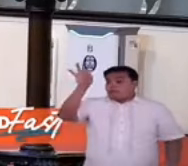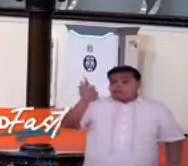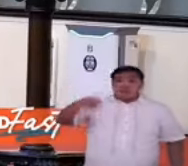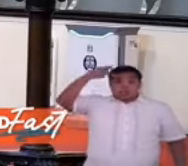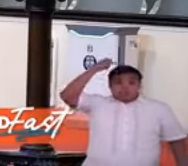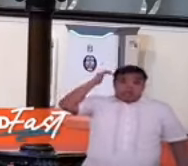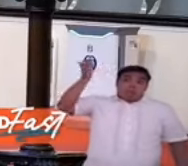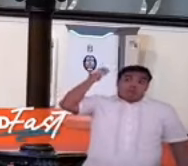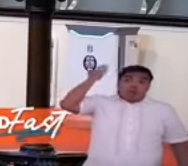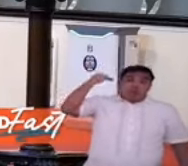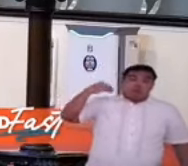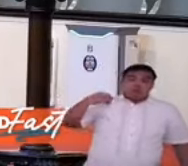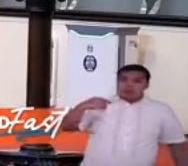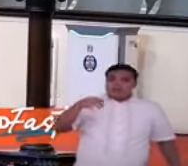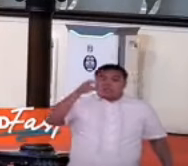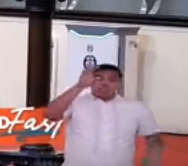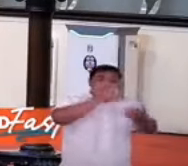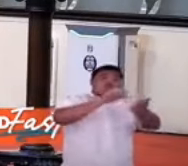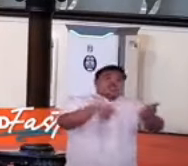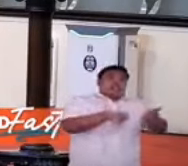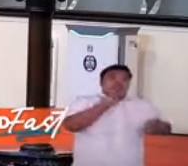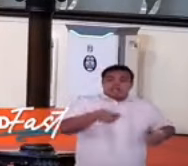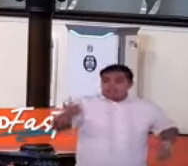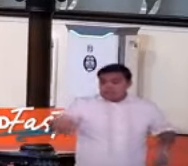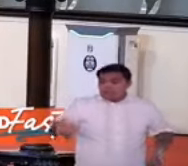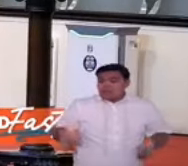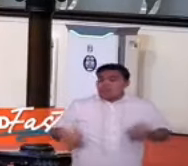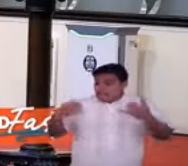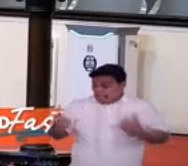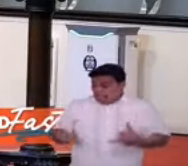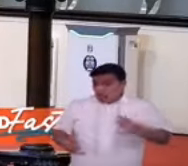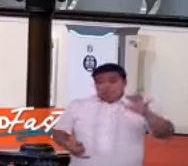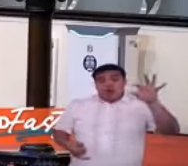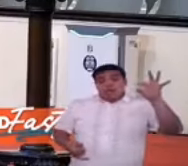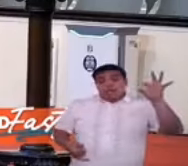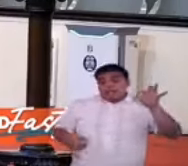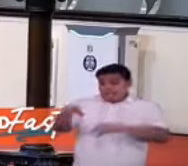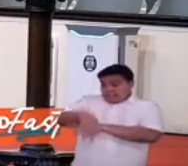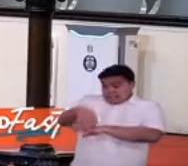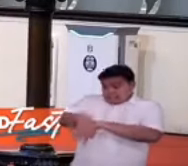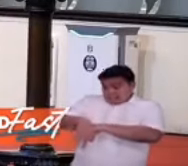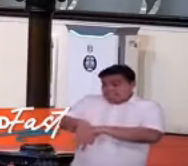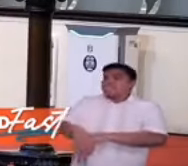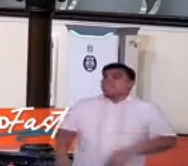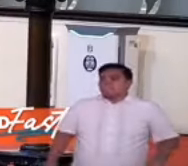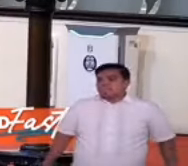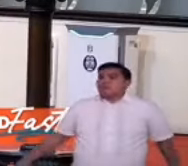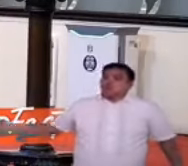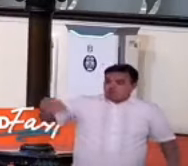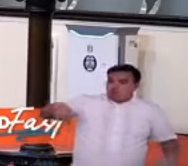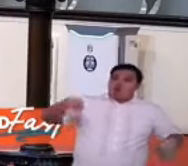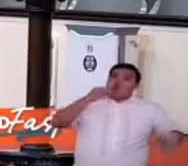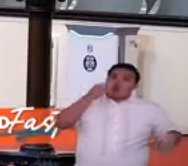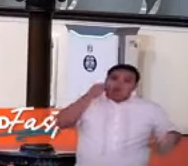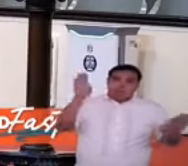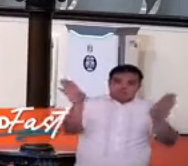used to live there, that door there. By 9 o'clock, you have to be there. Okay, 9 o'clock, lock na di kaksod, anak atog di. So